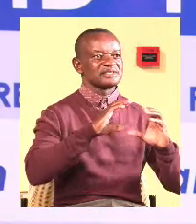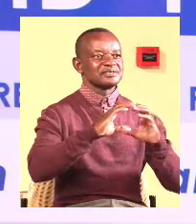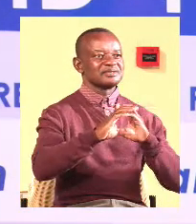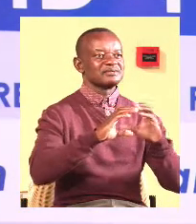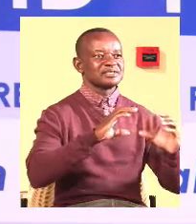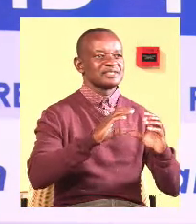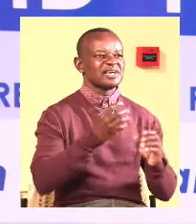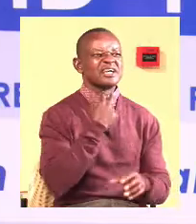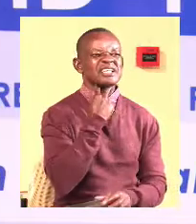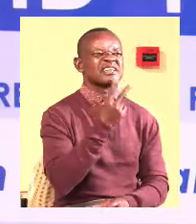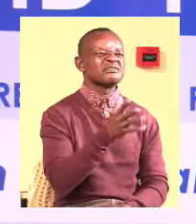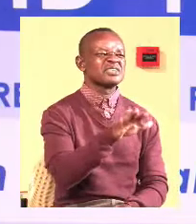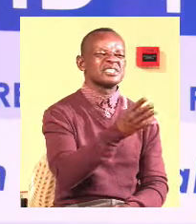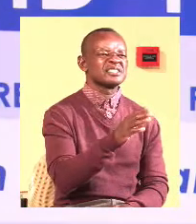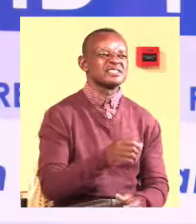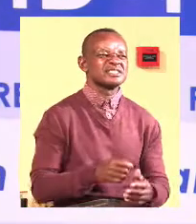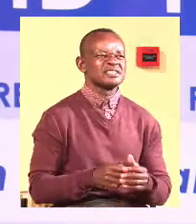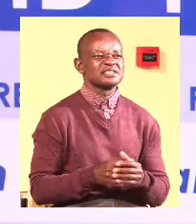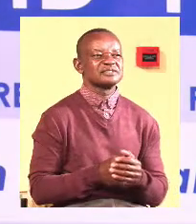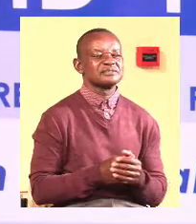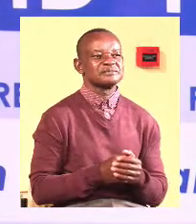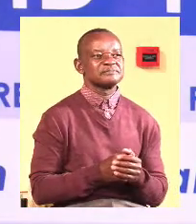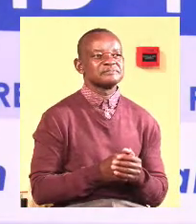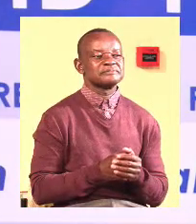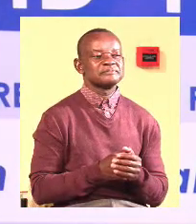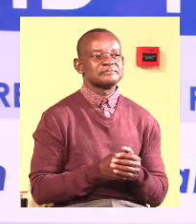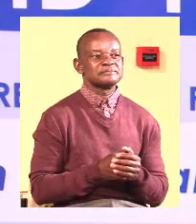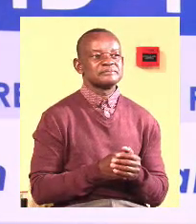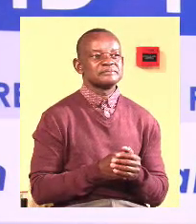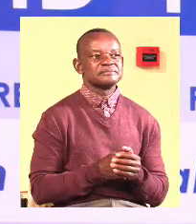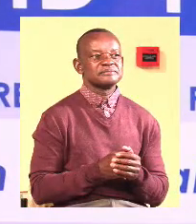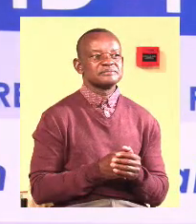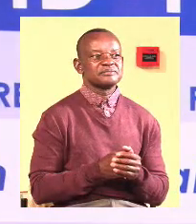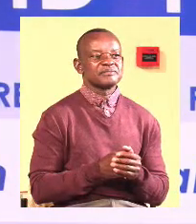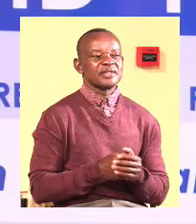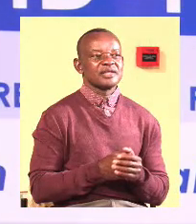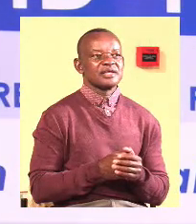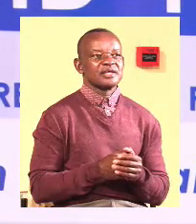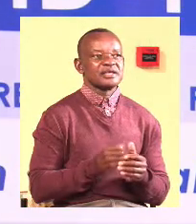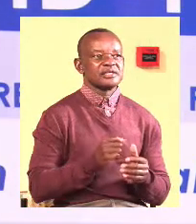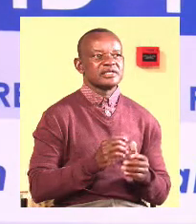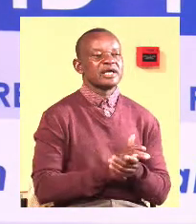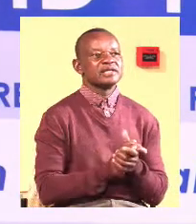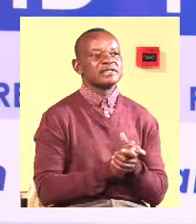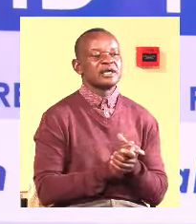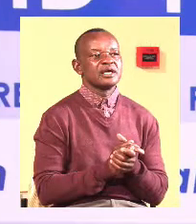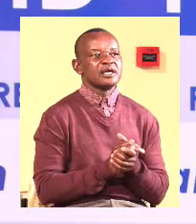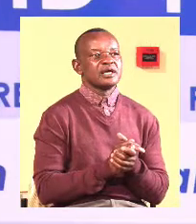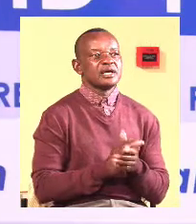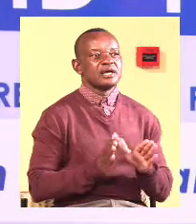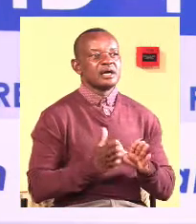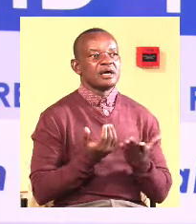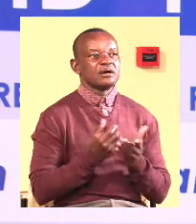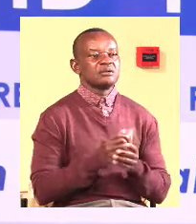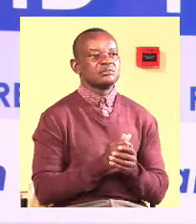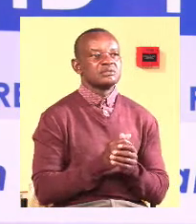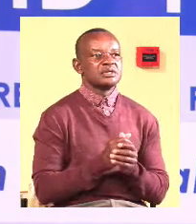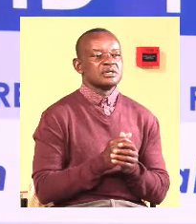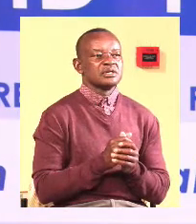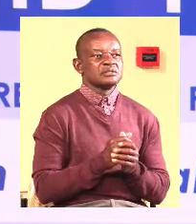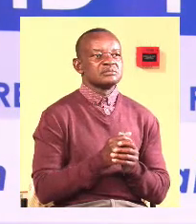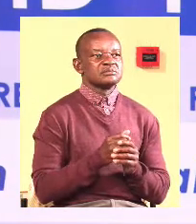Also, I understand that you have a surveillance team and a case management team. Maybe just the different responsibilities of the different teams.